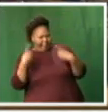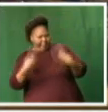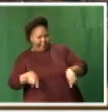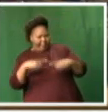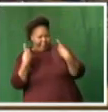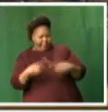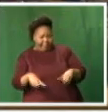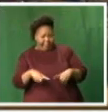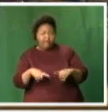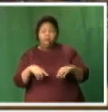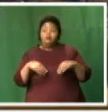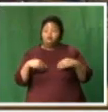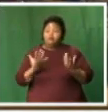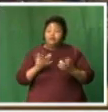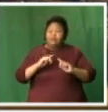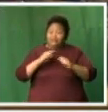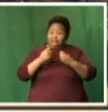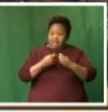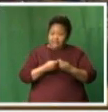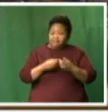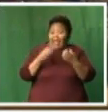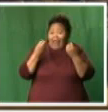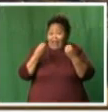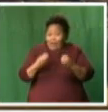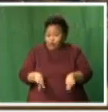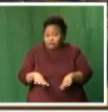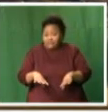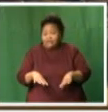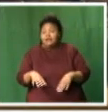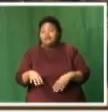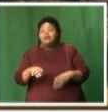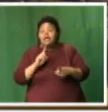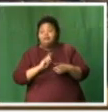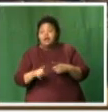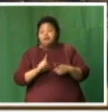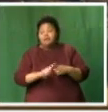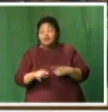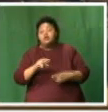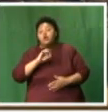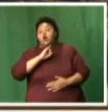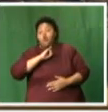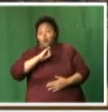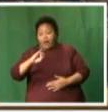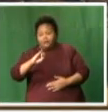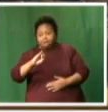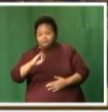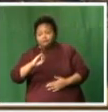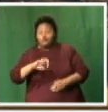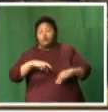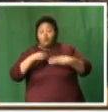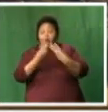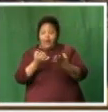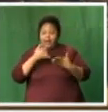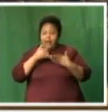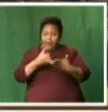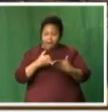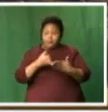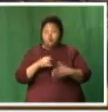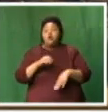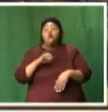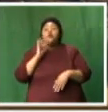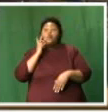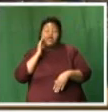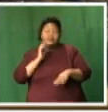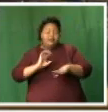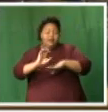emuva kokuthi lelikhethelo likhale phansi emdlalweni wekucala wendzebe yemhlaba lechubekako eveni laseQatar ngesikhathi iCameroon idlale